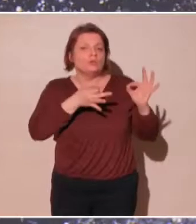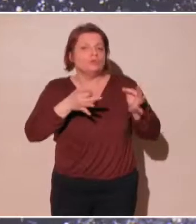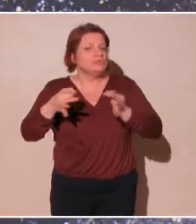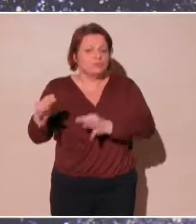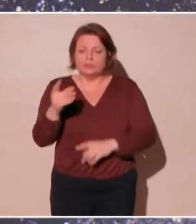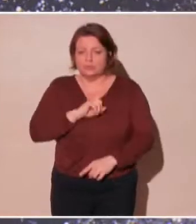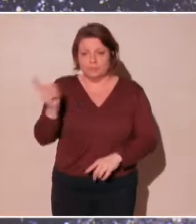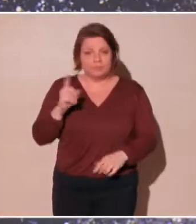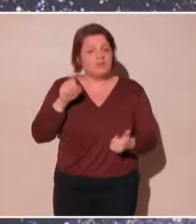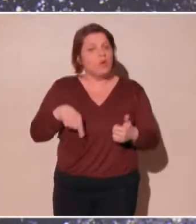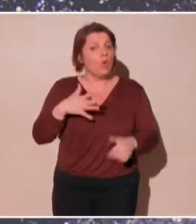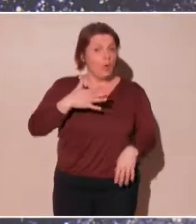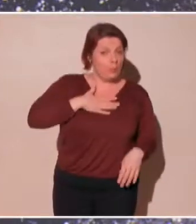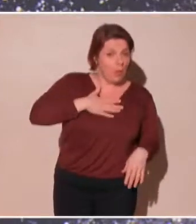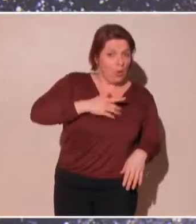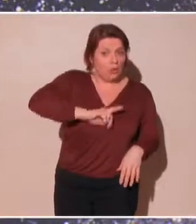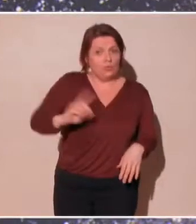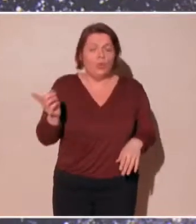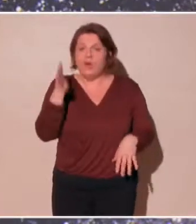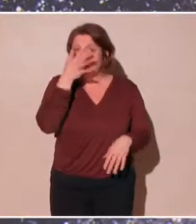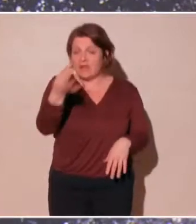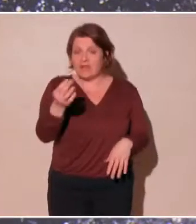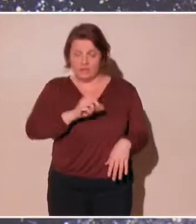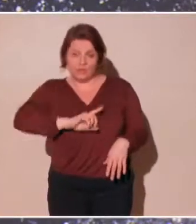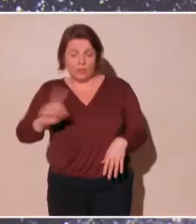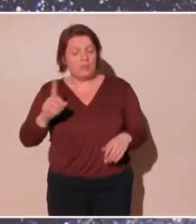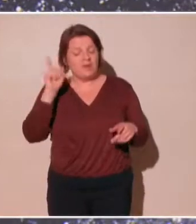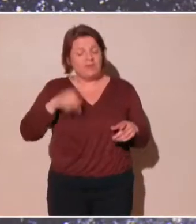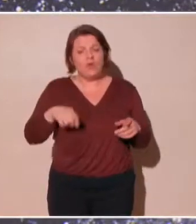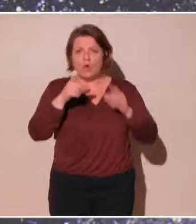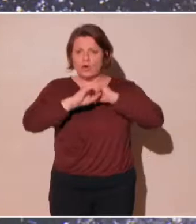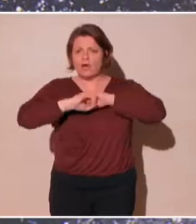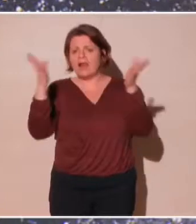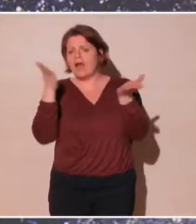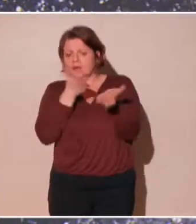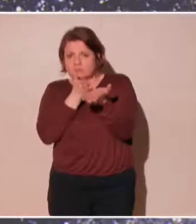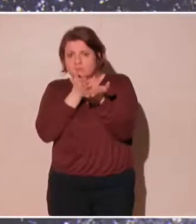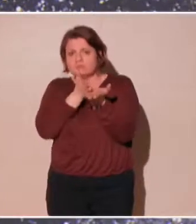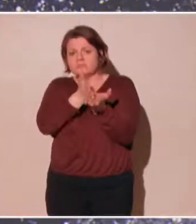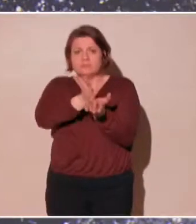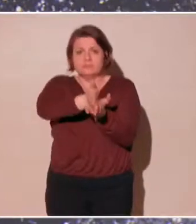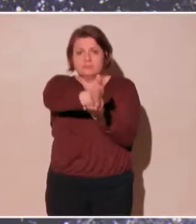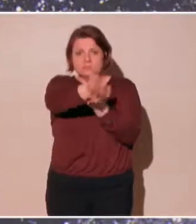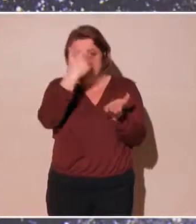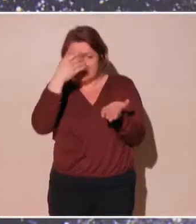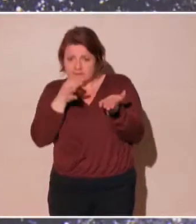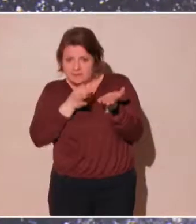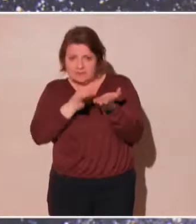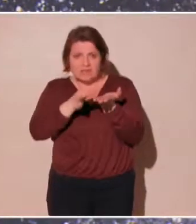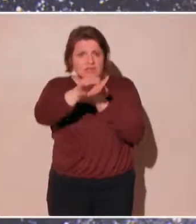not be afraid, but one must not be too innocent or too naive. We've got to actually have a strategy